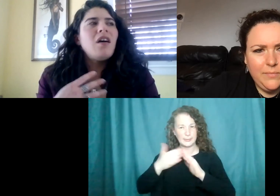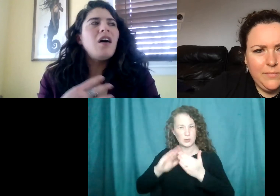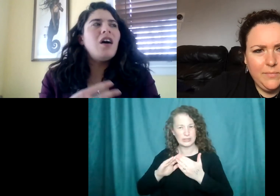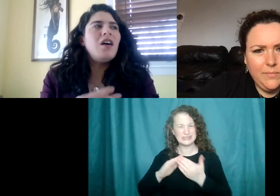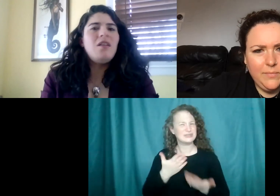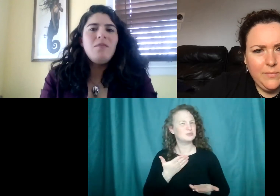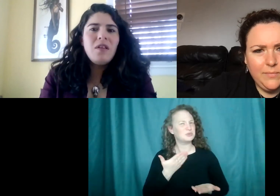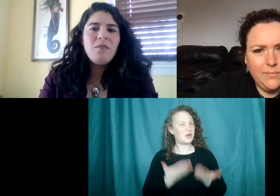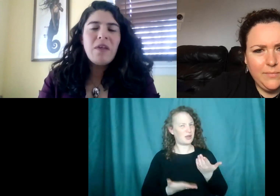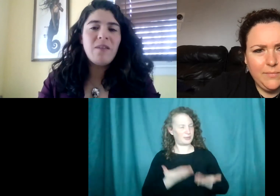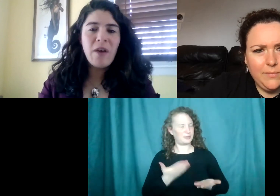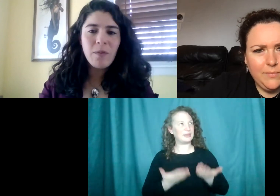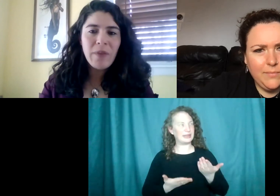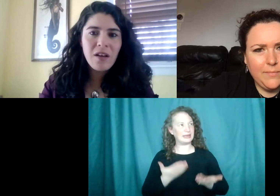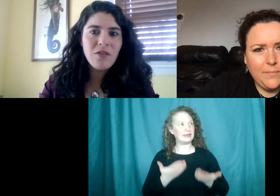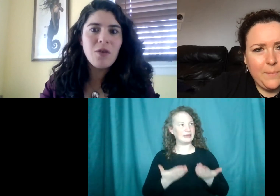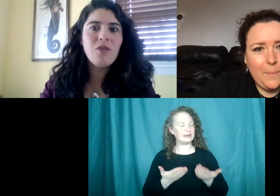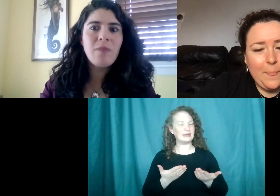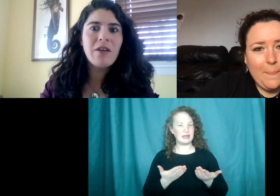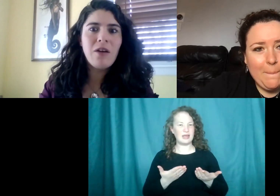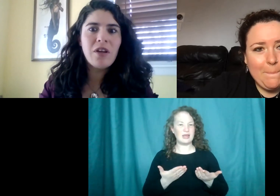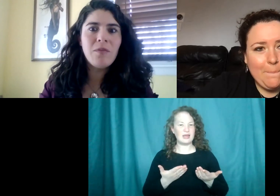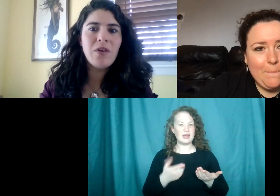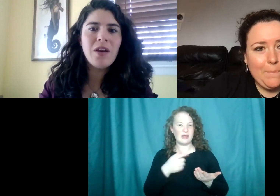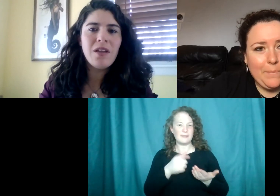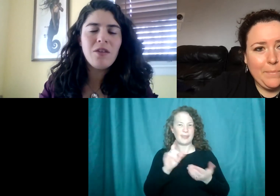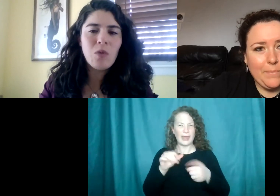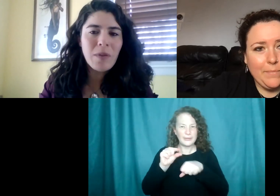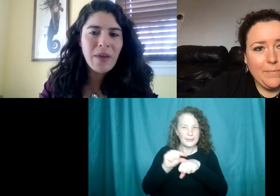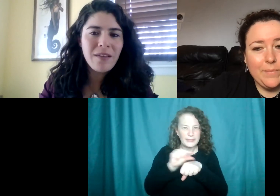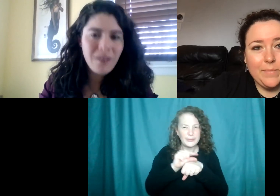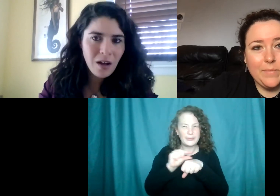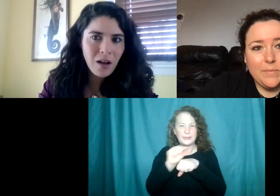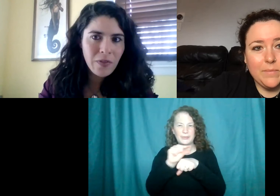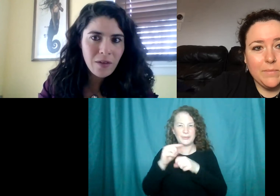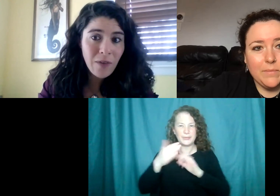Probably, especially because those microalgae communities will